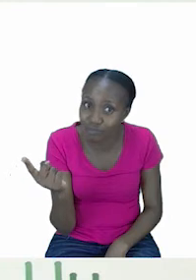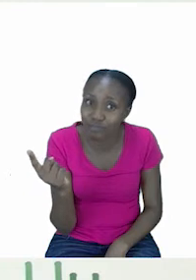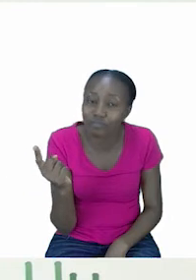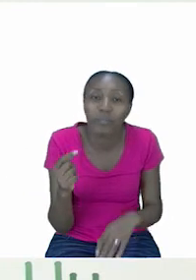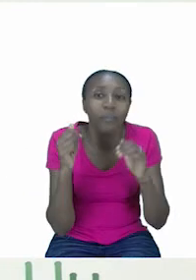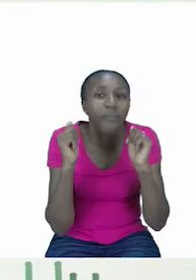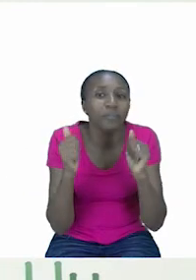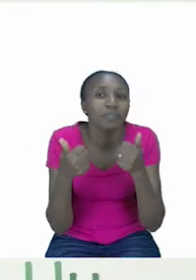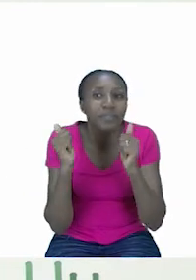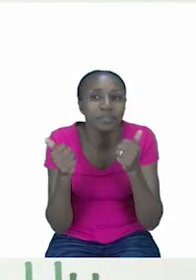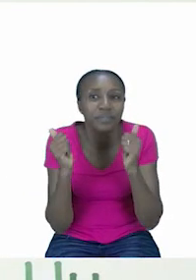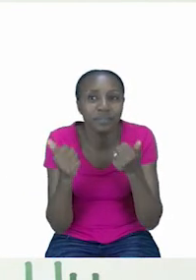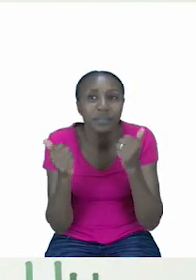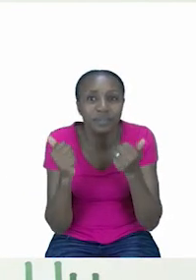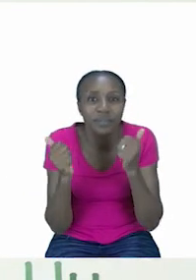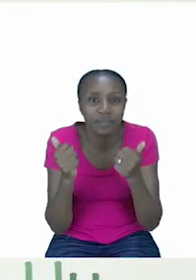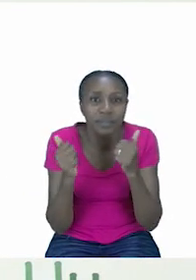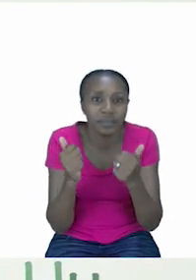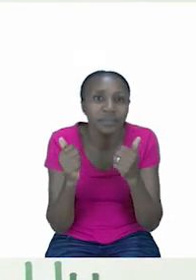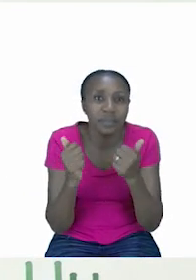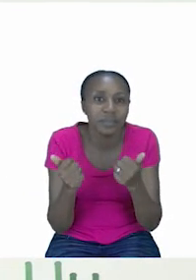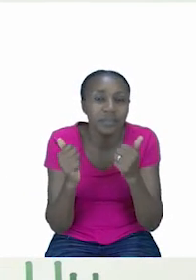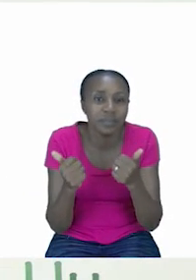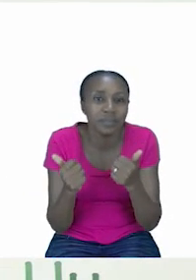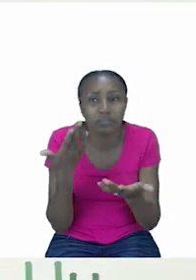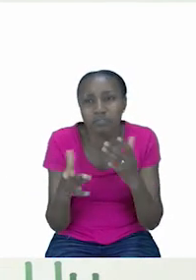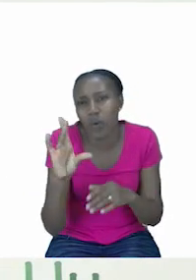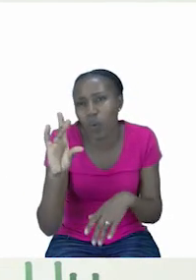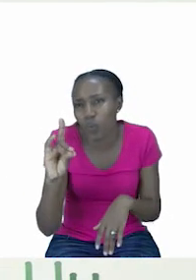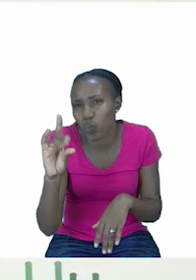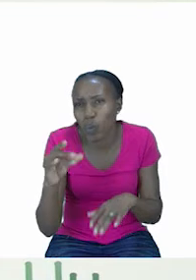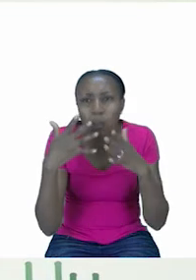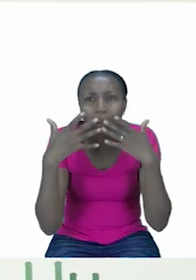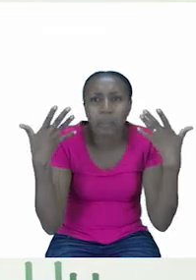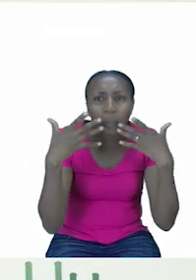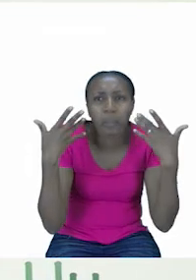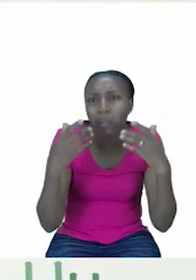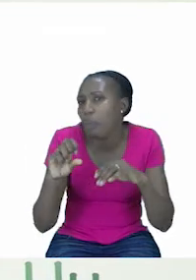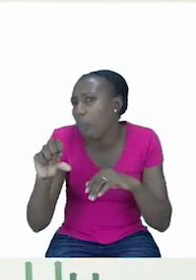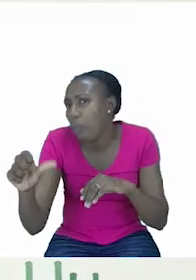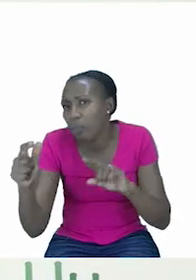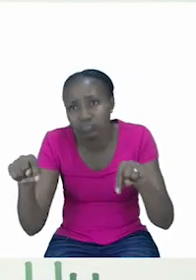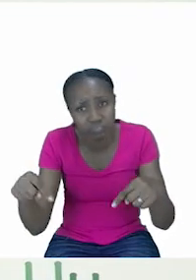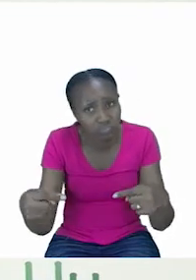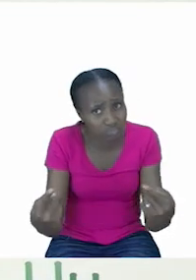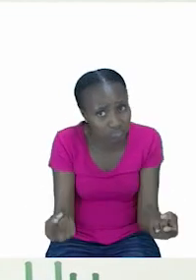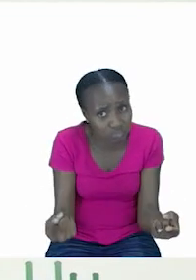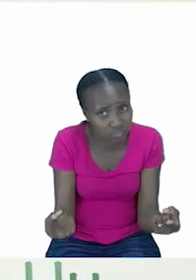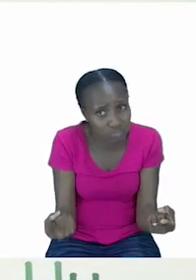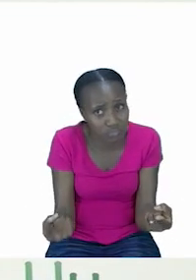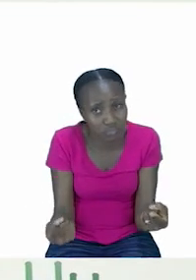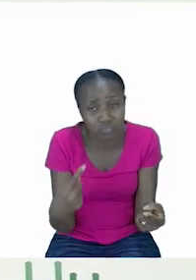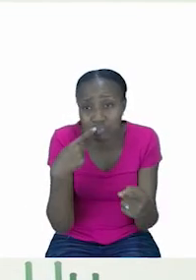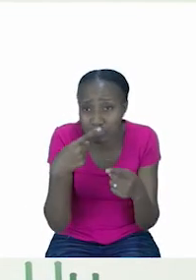Very good. And if it is a dog, a cat, or any other animal or thing,